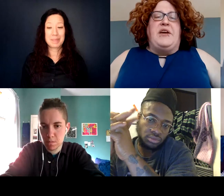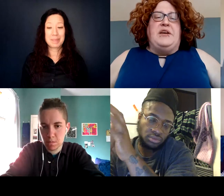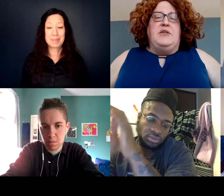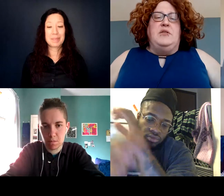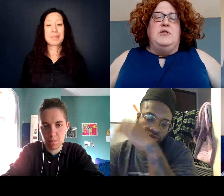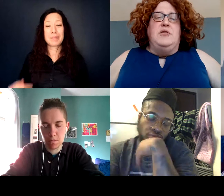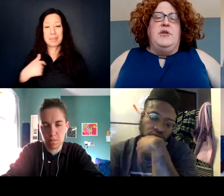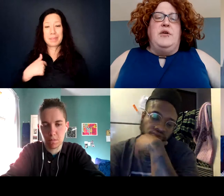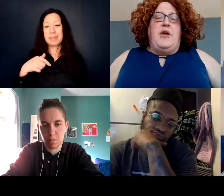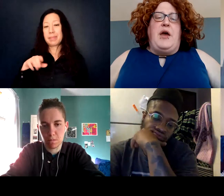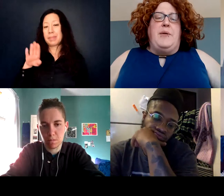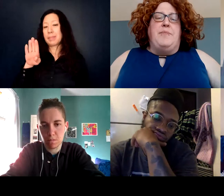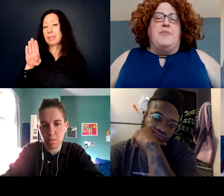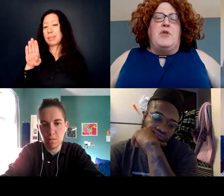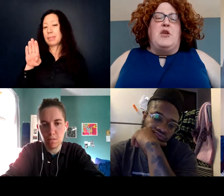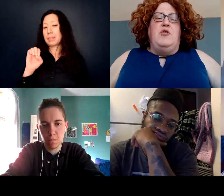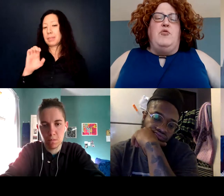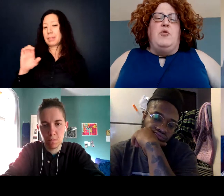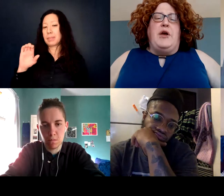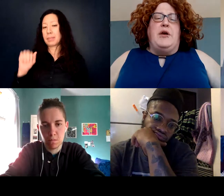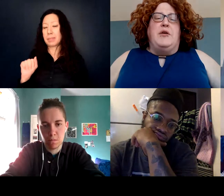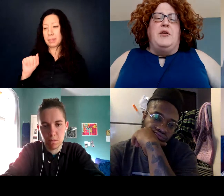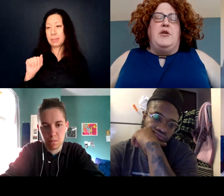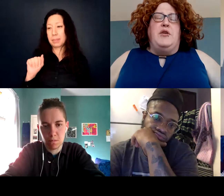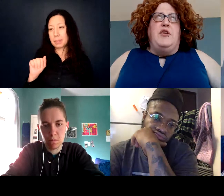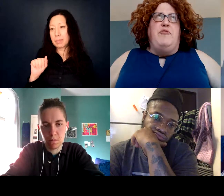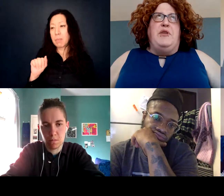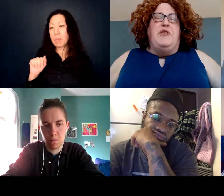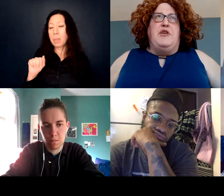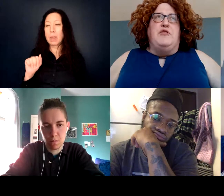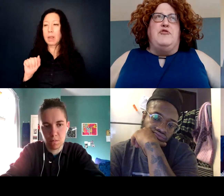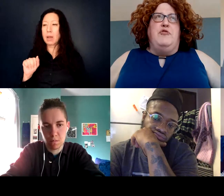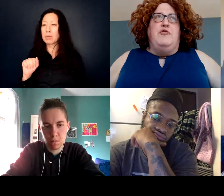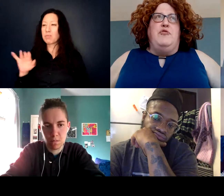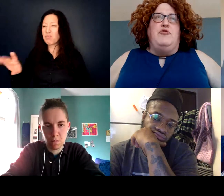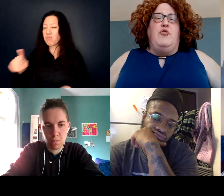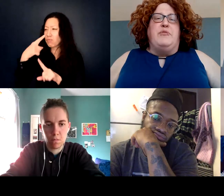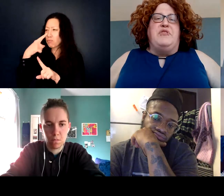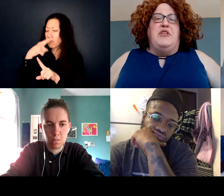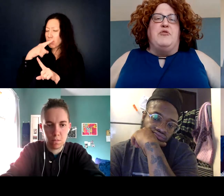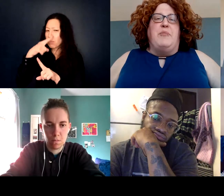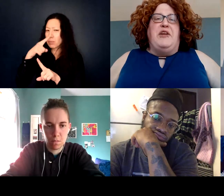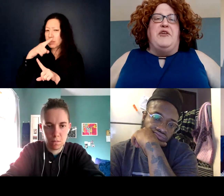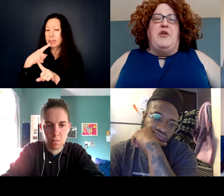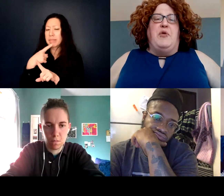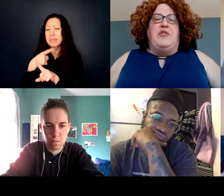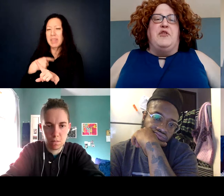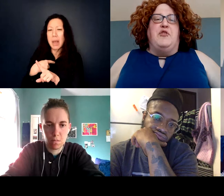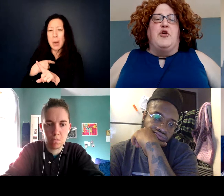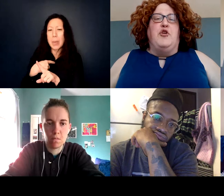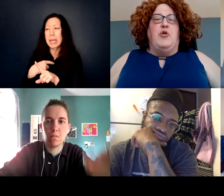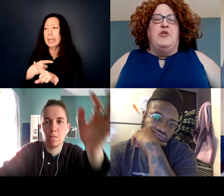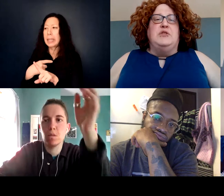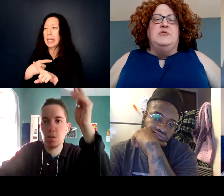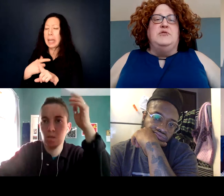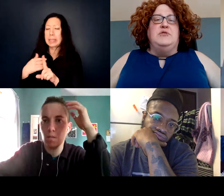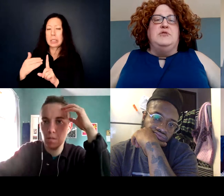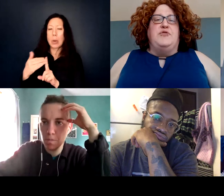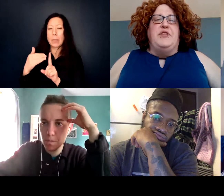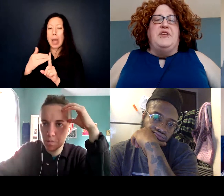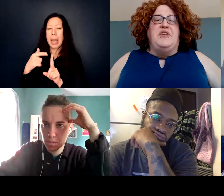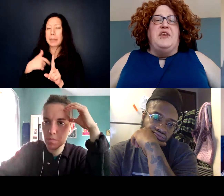This is Becca. Can you give me the 2 or 3 sentence reminder on what the